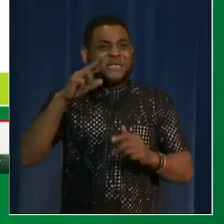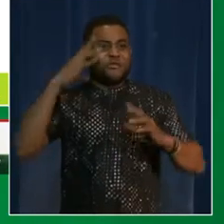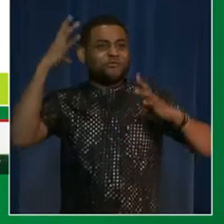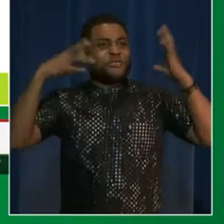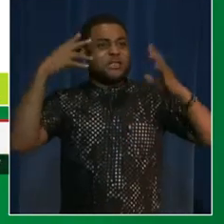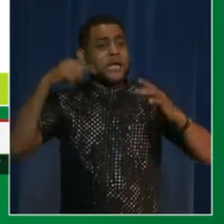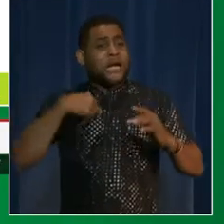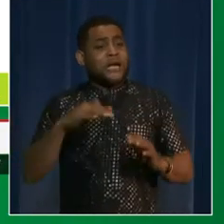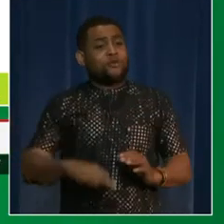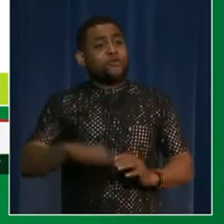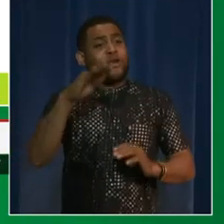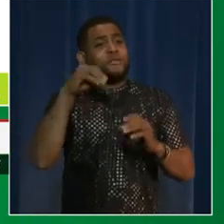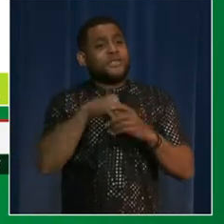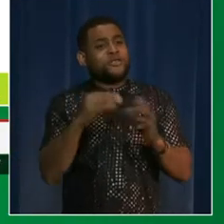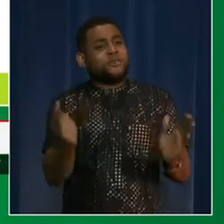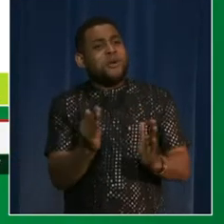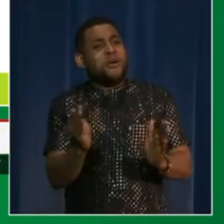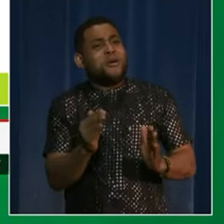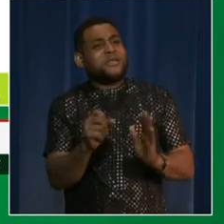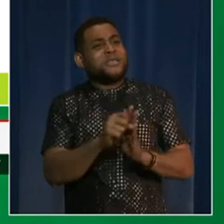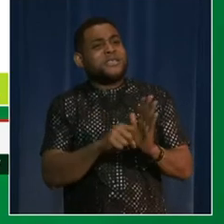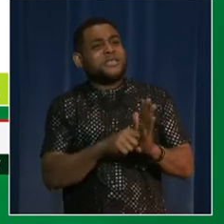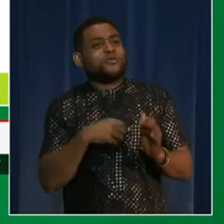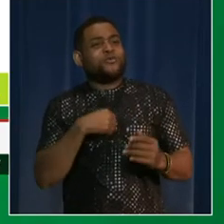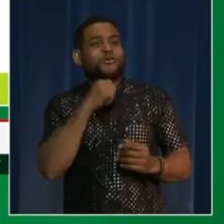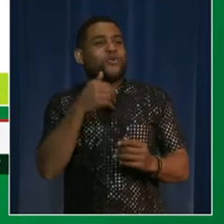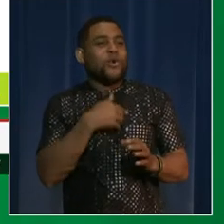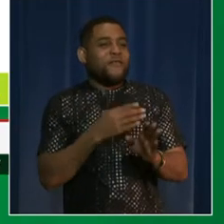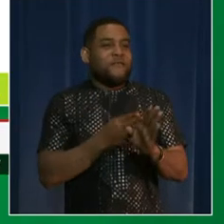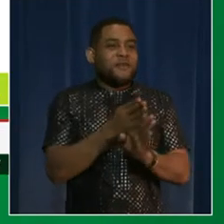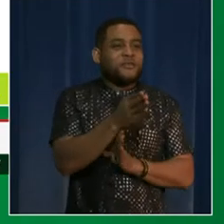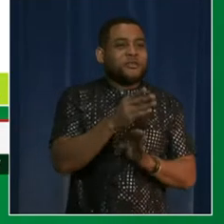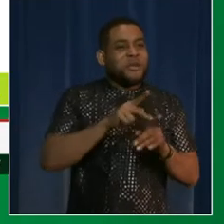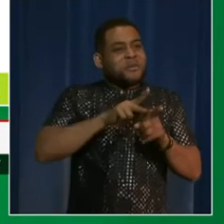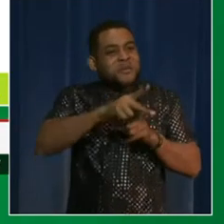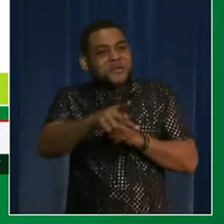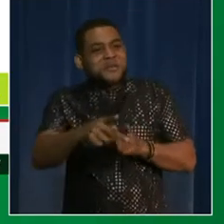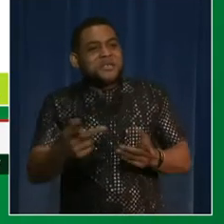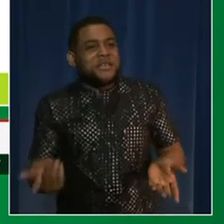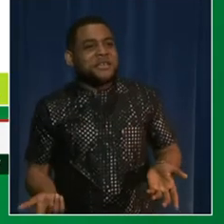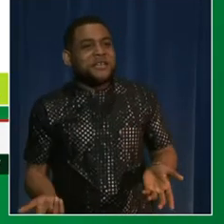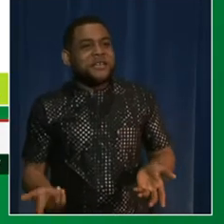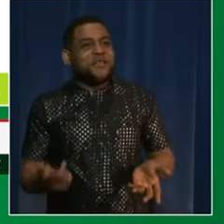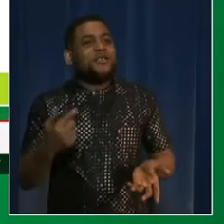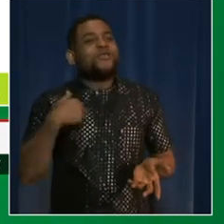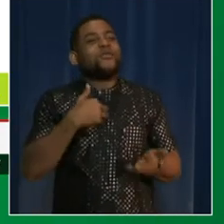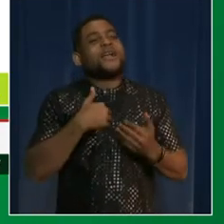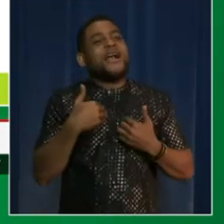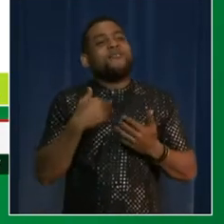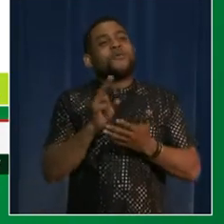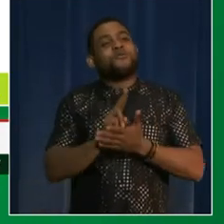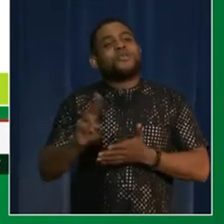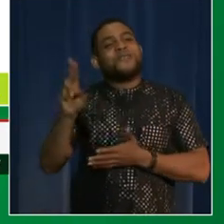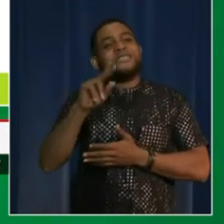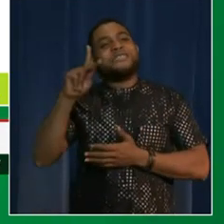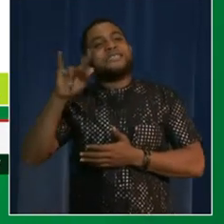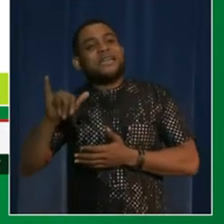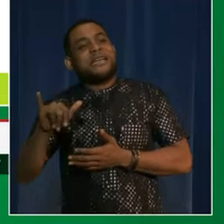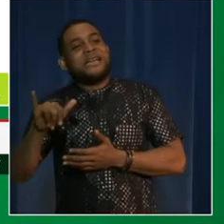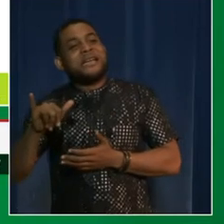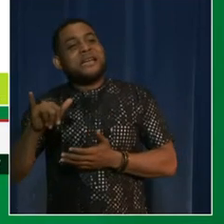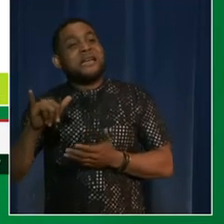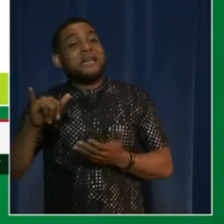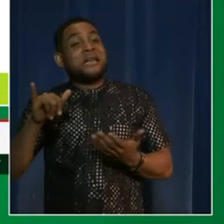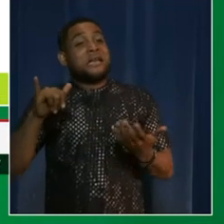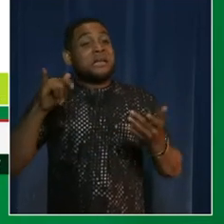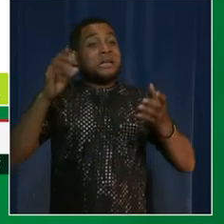state. We don't have professional sports teams. We had the University of Kentucky basketball team, but we won't talk about that anymore. So